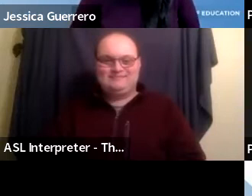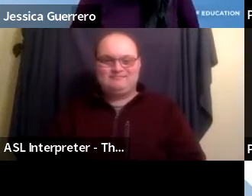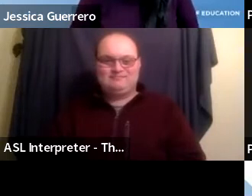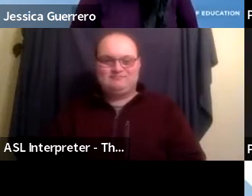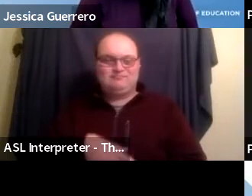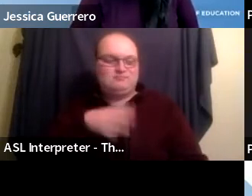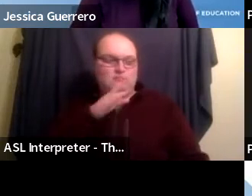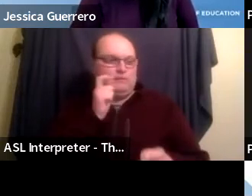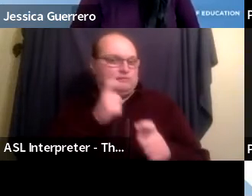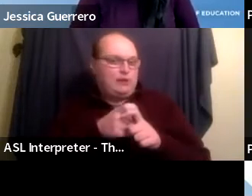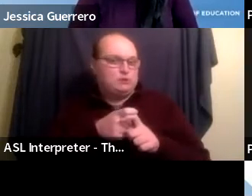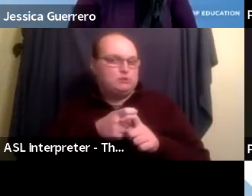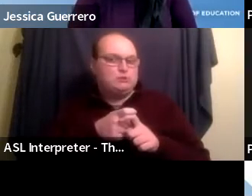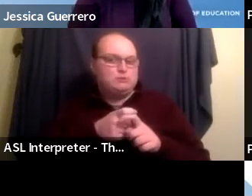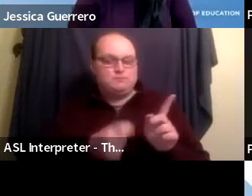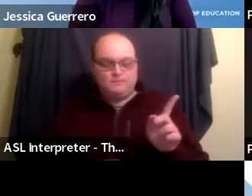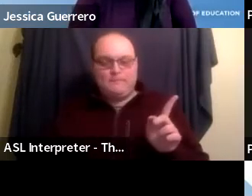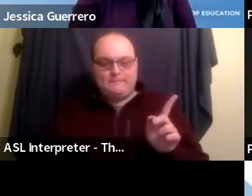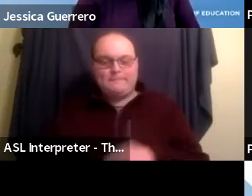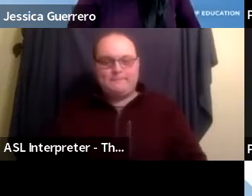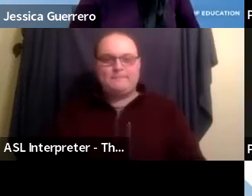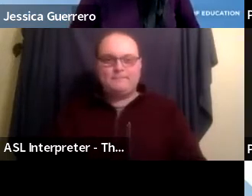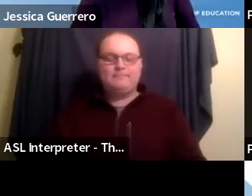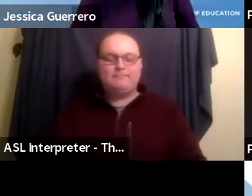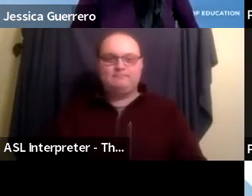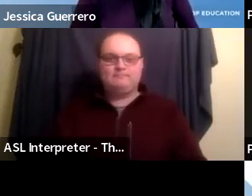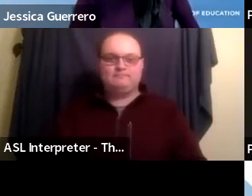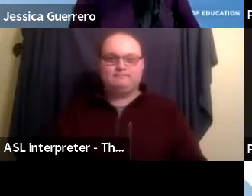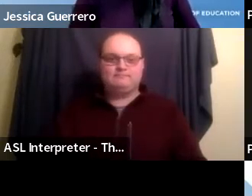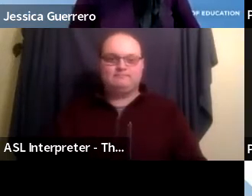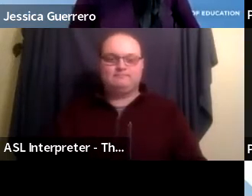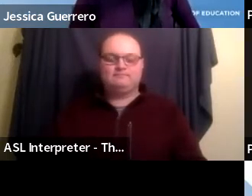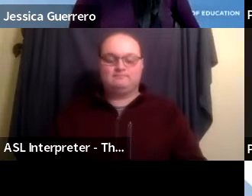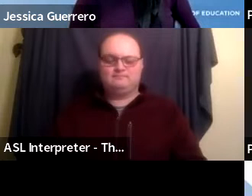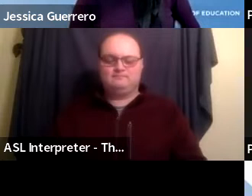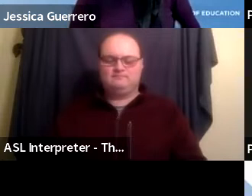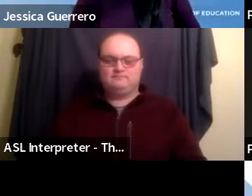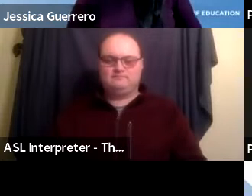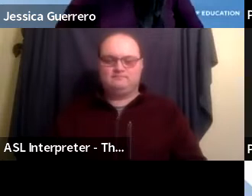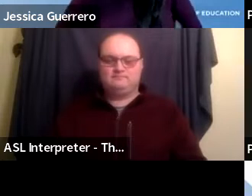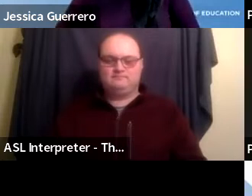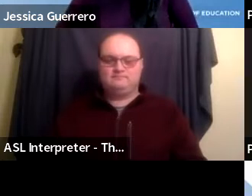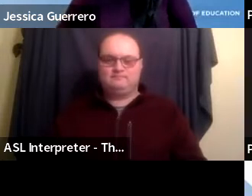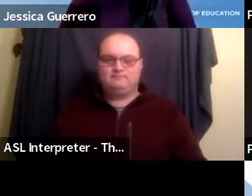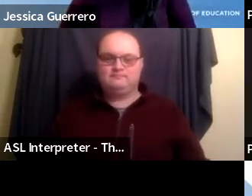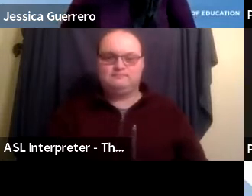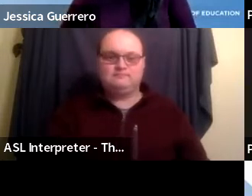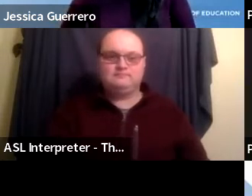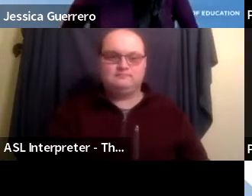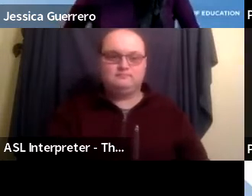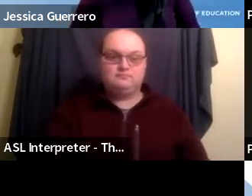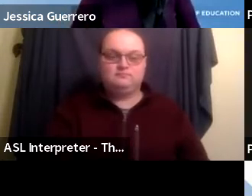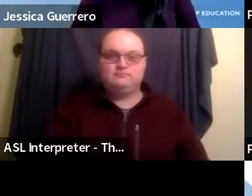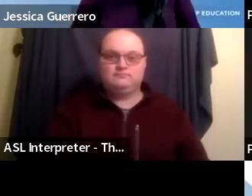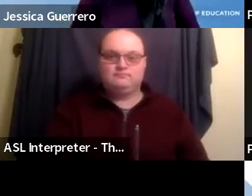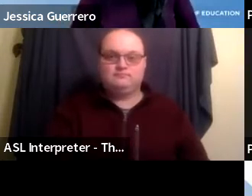Pues cualquier emergencia, pues tengo la niña aquí cerca y pues no... No me sentaría cómoda que la niña fuera a otra escuela, ya que en esta